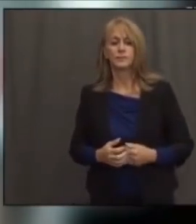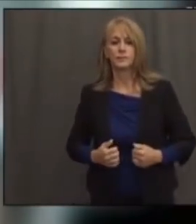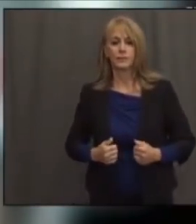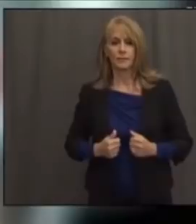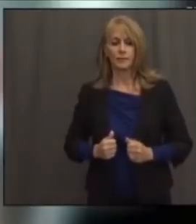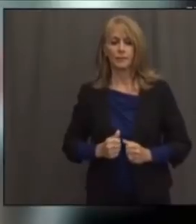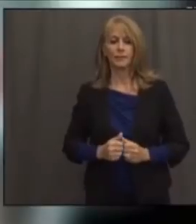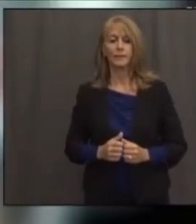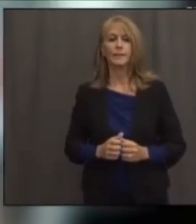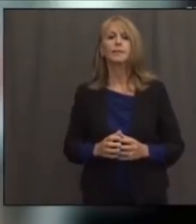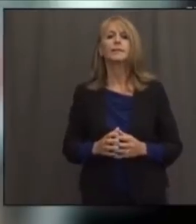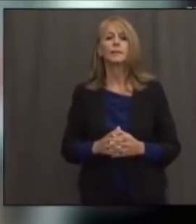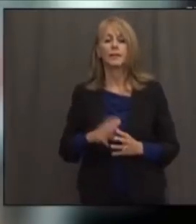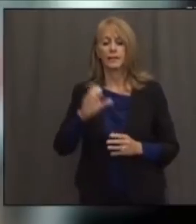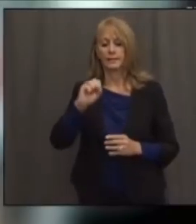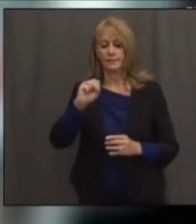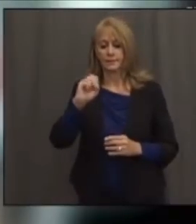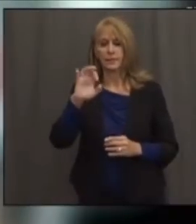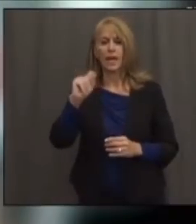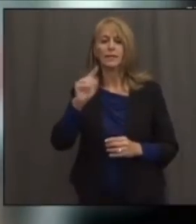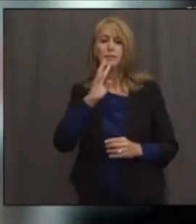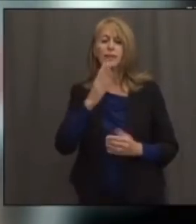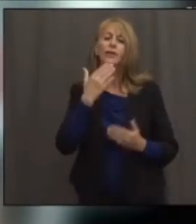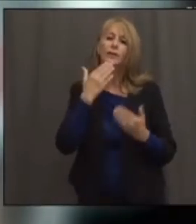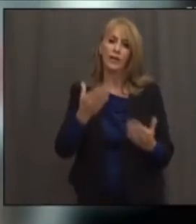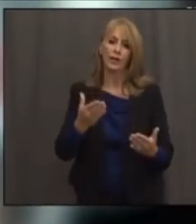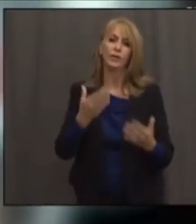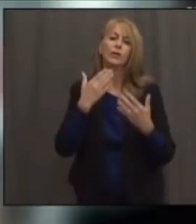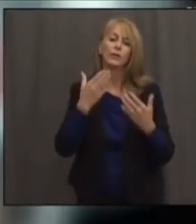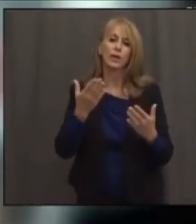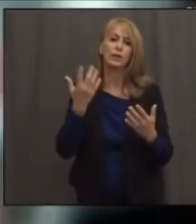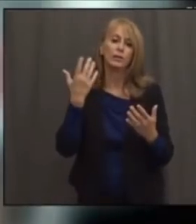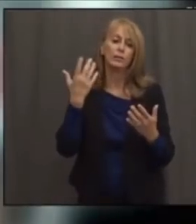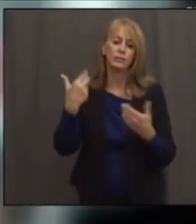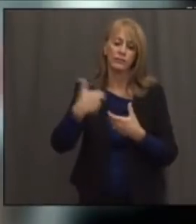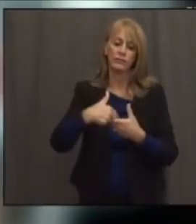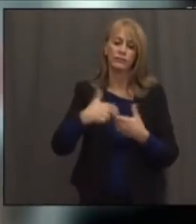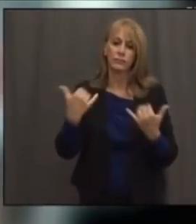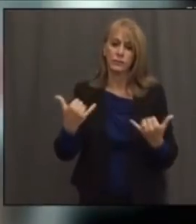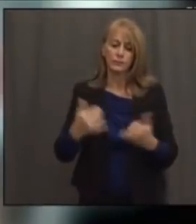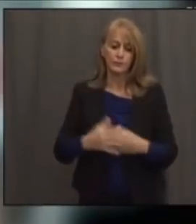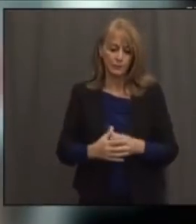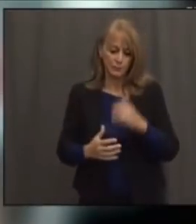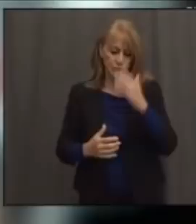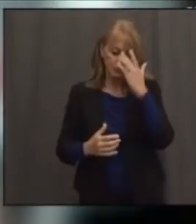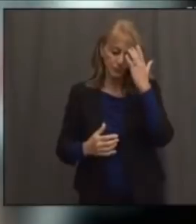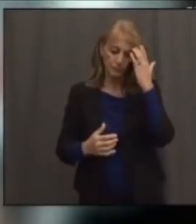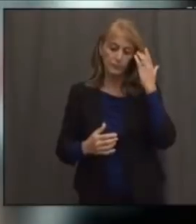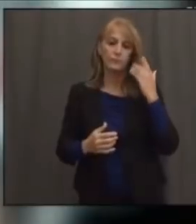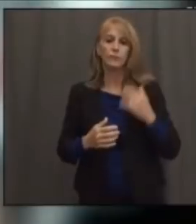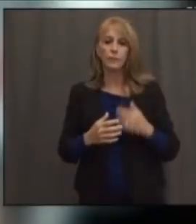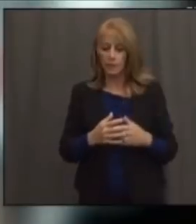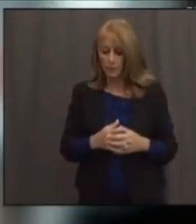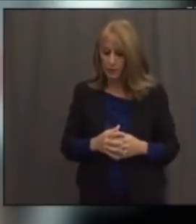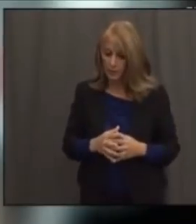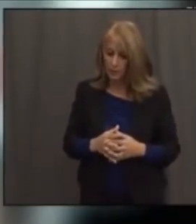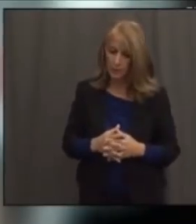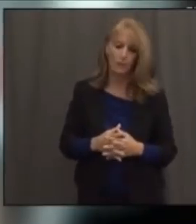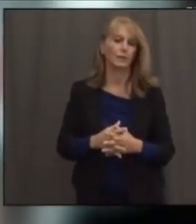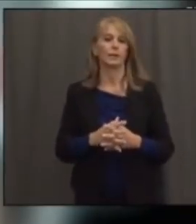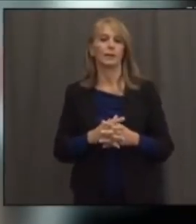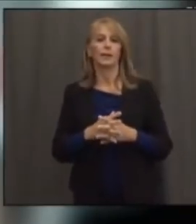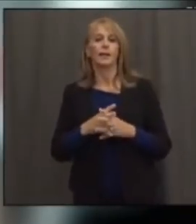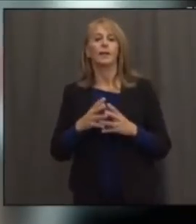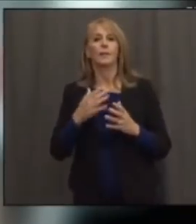Thanks a lot, Governor. Thanks for the opportunity to be here today and the opportunity to confer with you, and helping keep my Connecticut